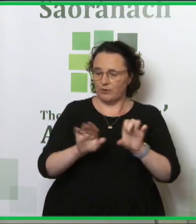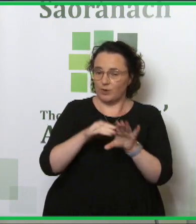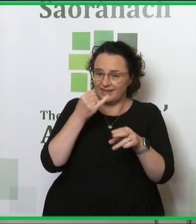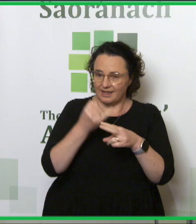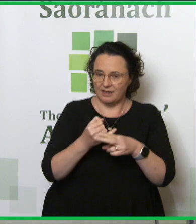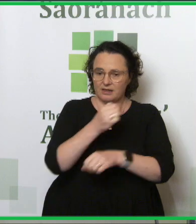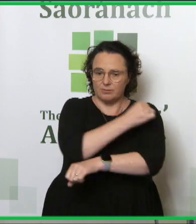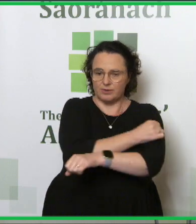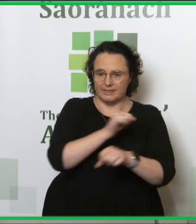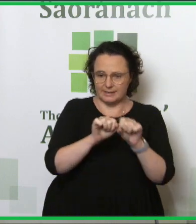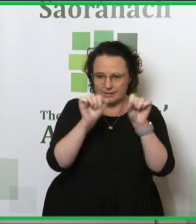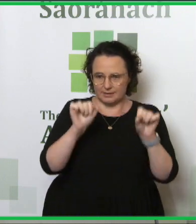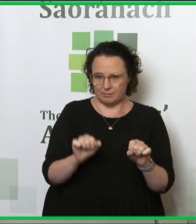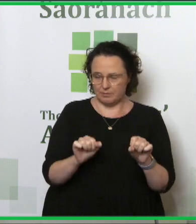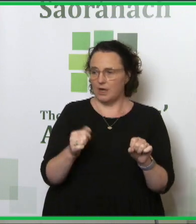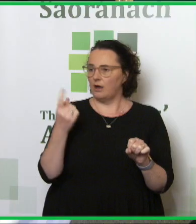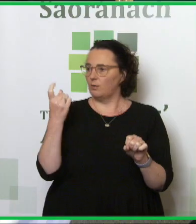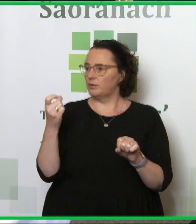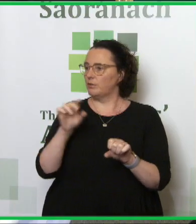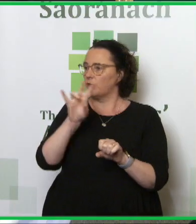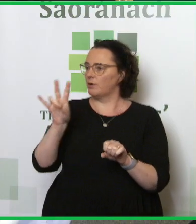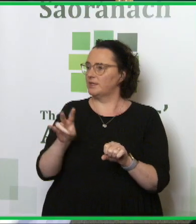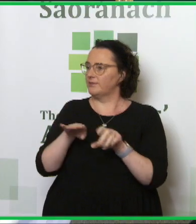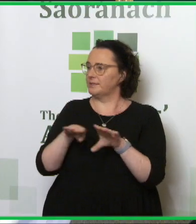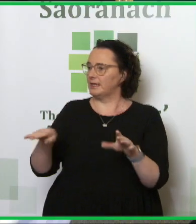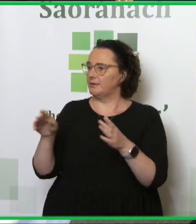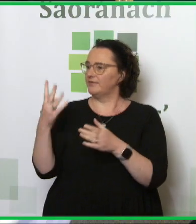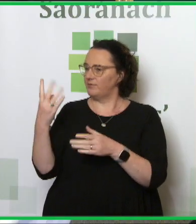going to take one last question from table 4 and then let you get some lunch.